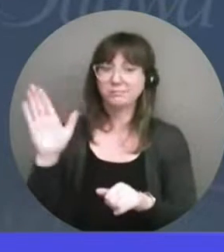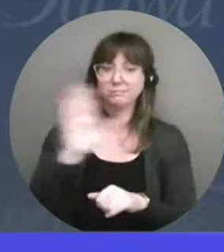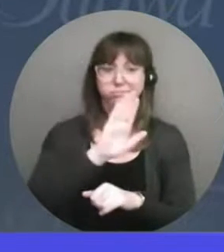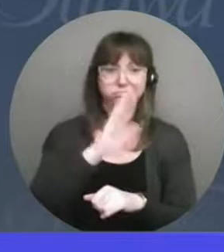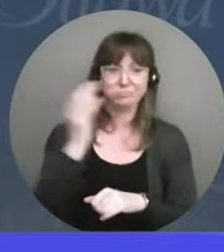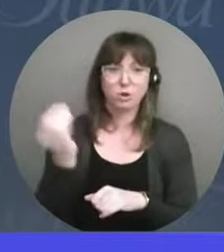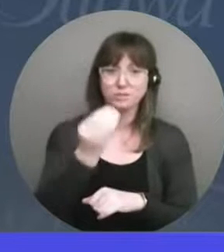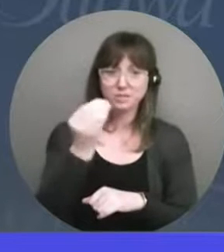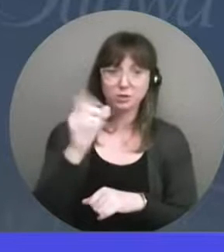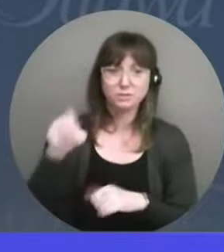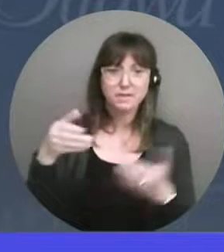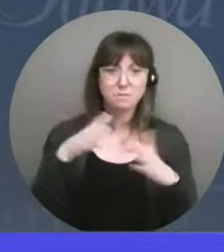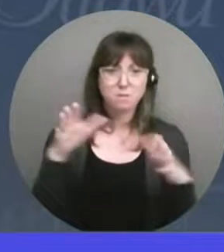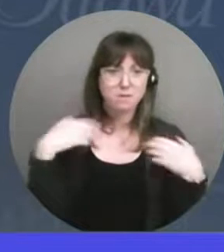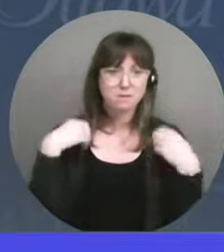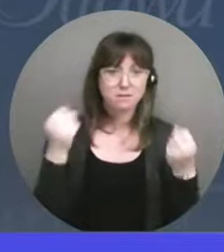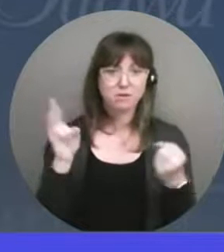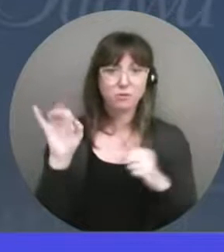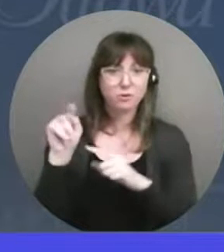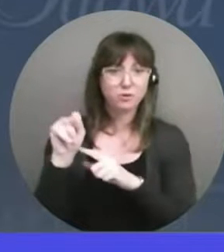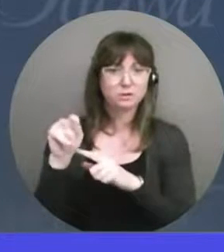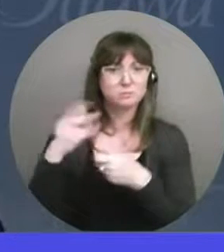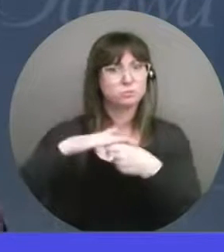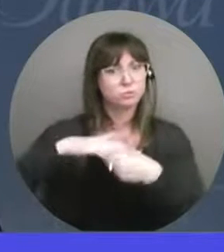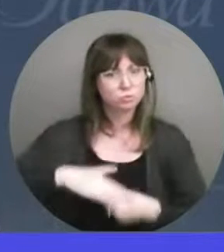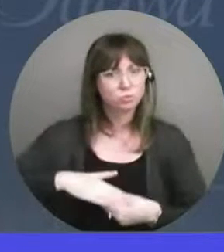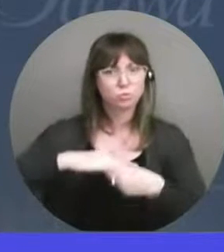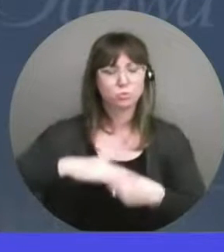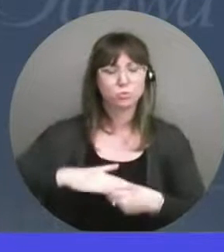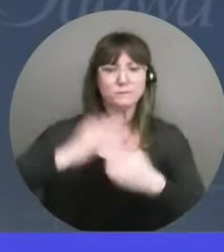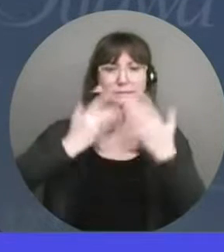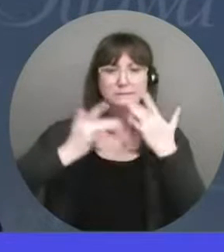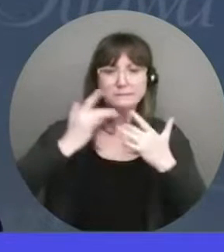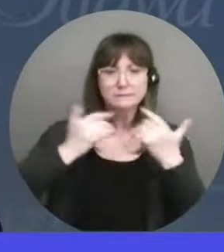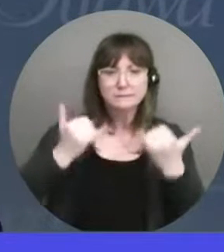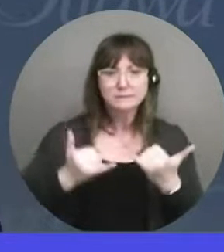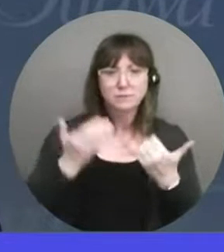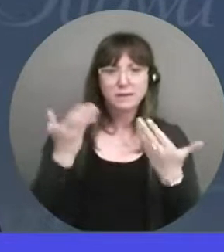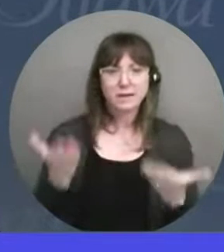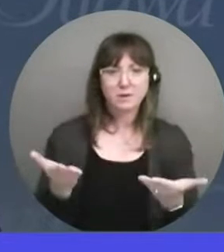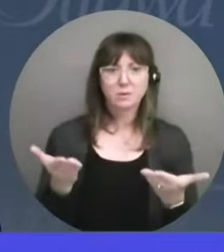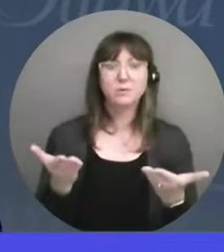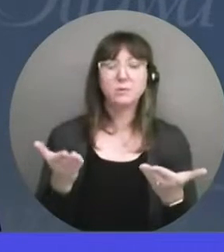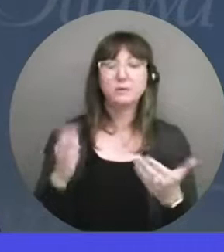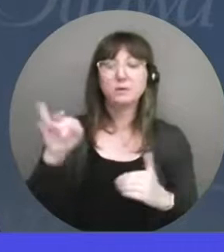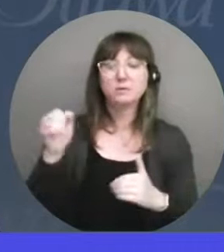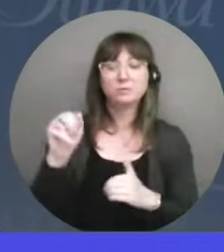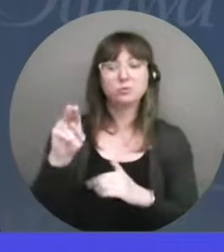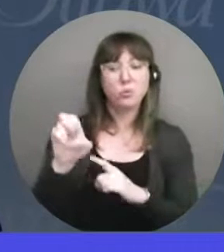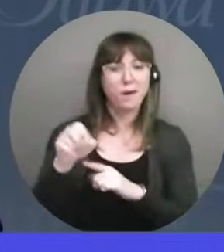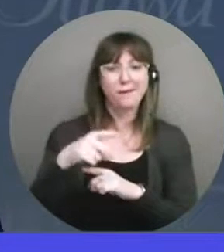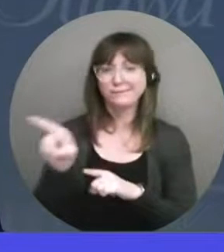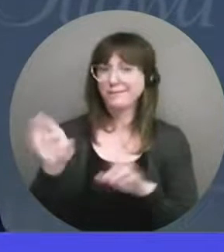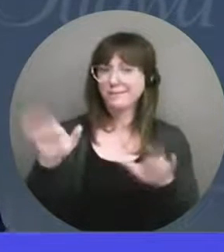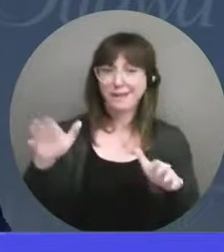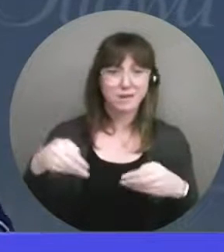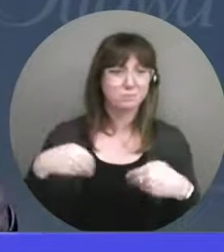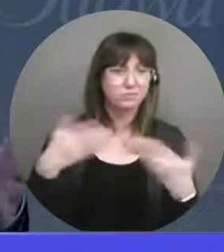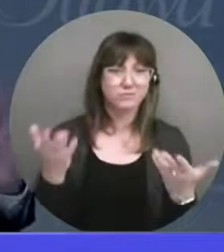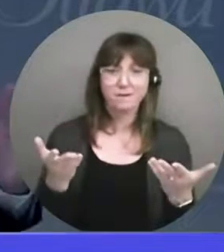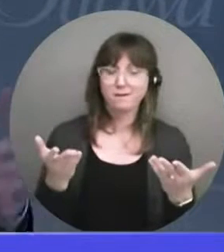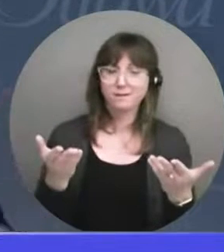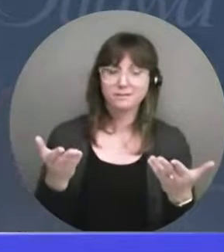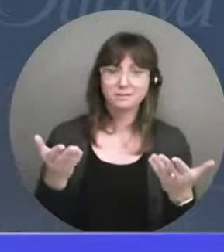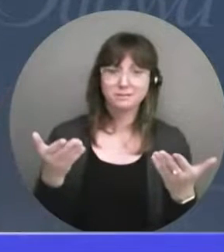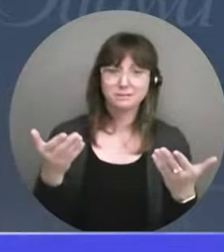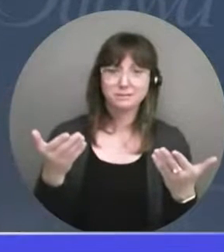under tremendous pressure and strain, and as you know, Joanne, they haven't been able to provide a number of their